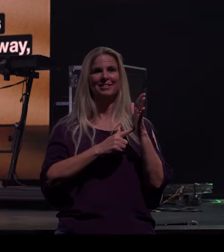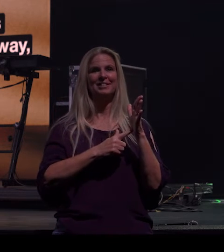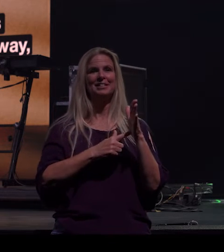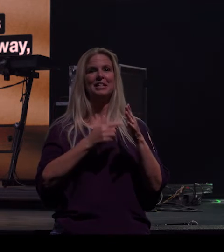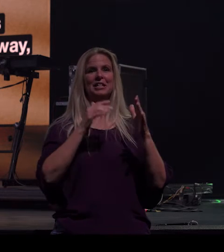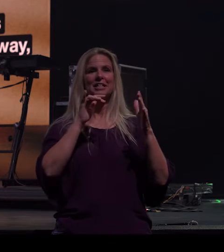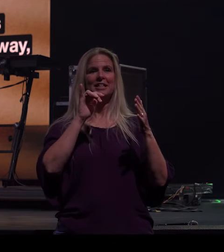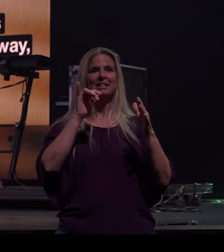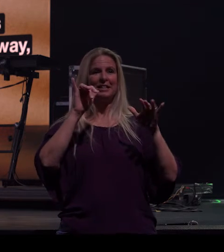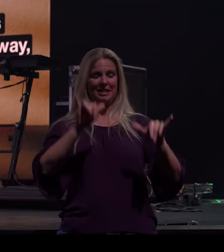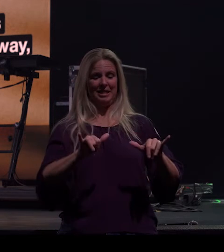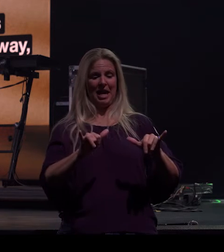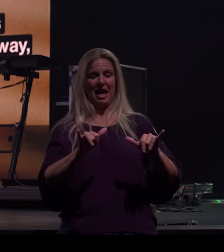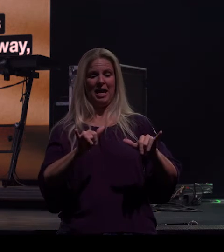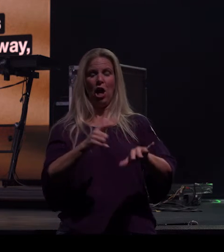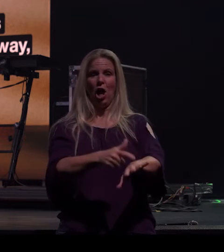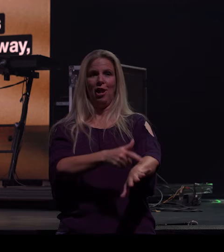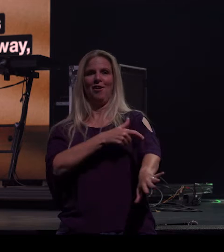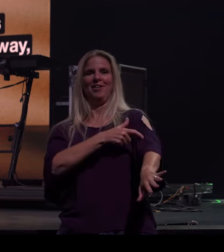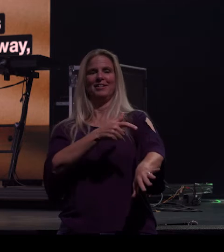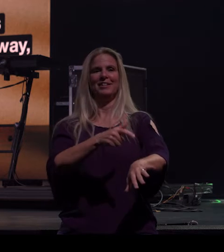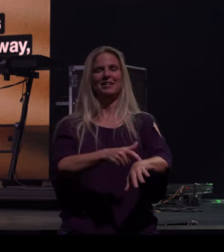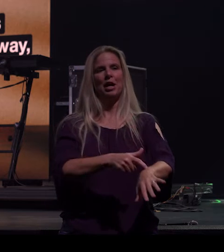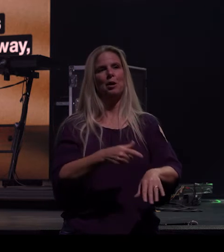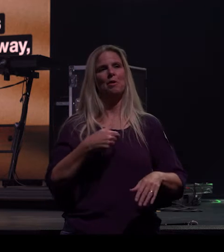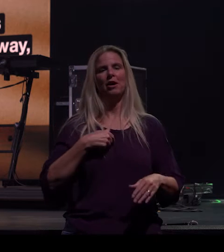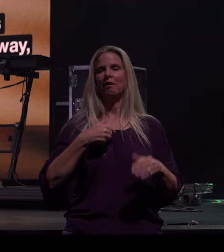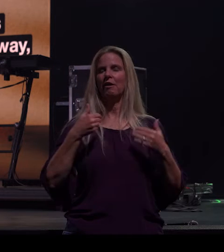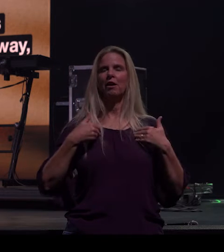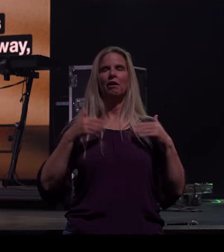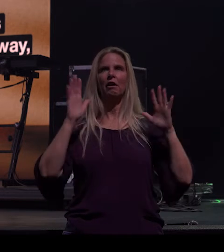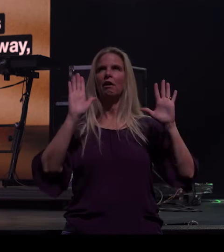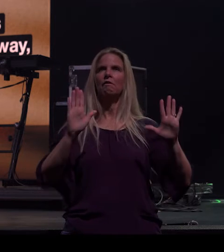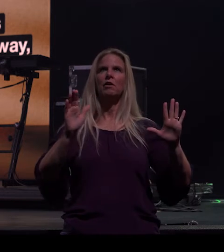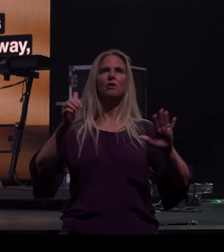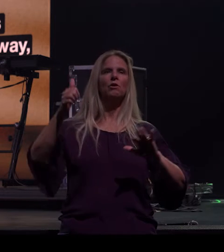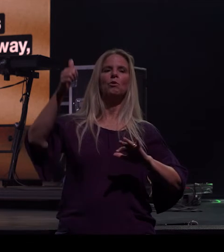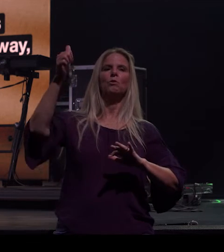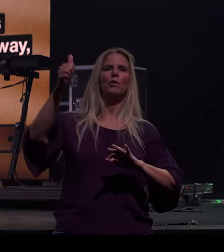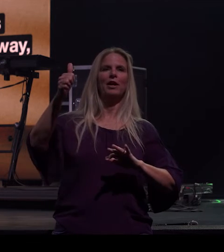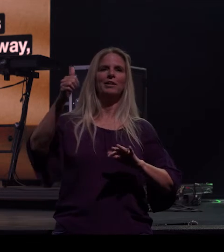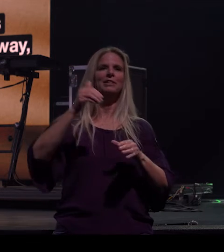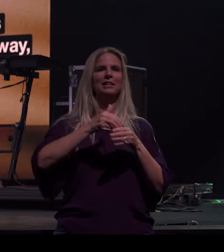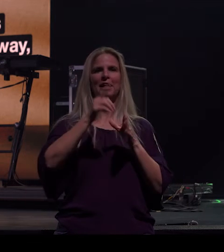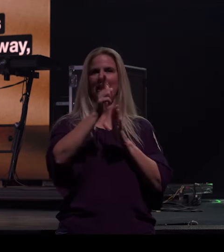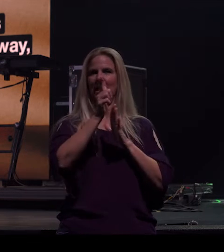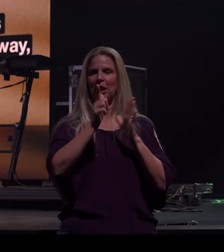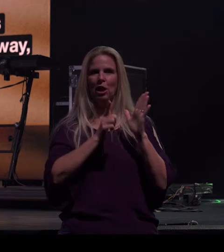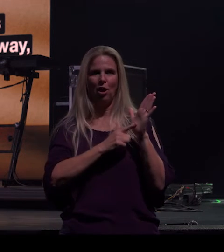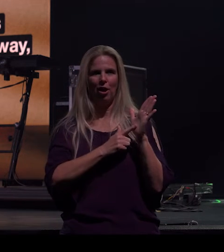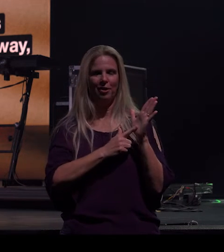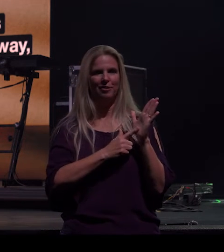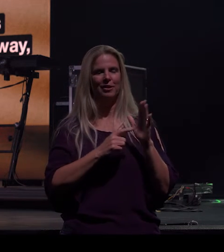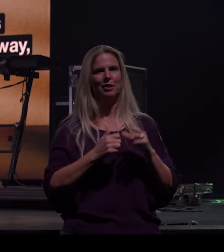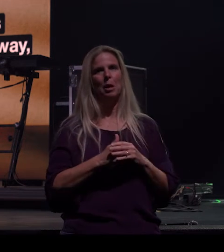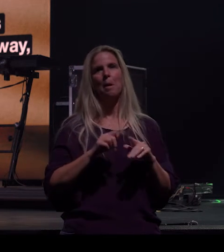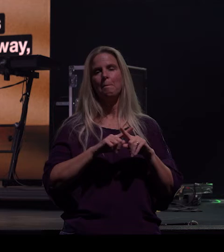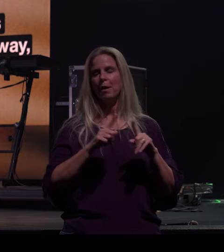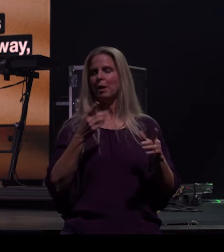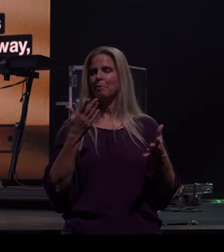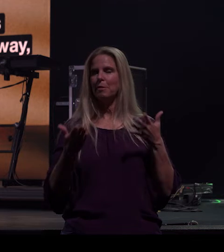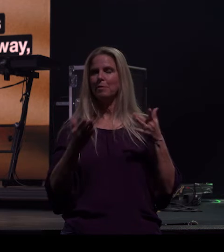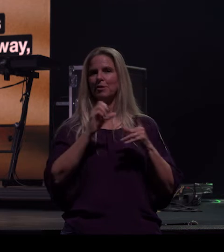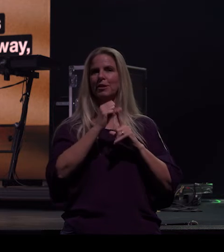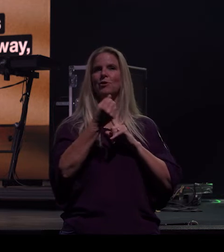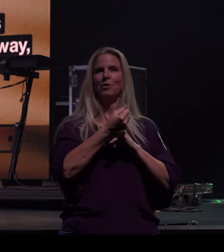go. That's no knock. I have the greatest in-laws in the world, by the way. That's not speaking of my in-laws. I'm just saying there can be in-law situations where you're like, okay,